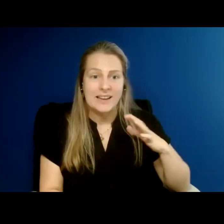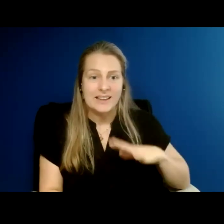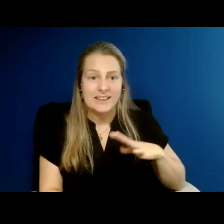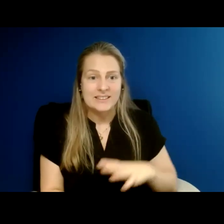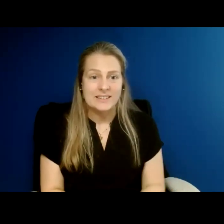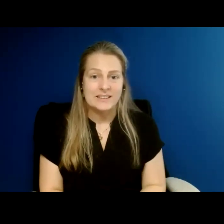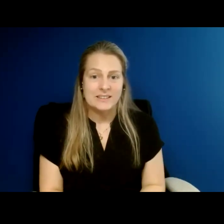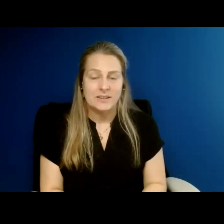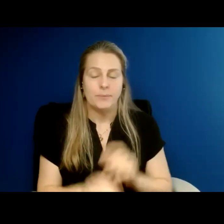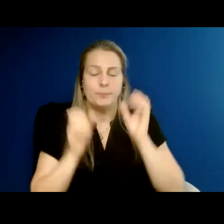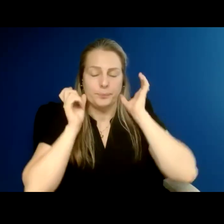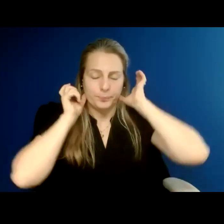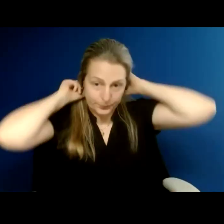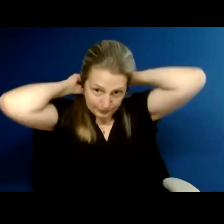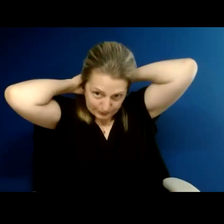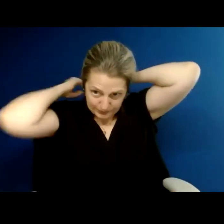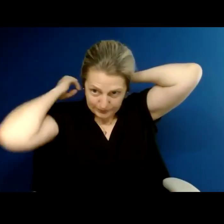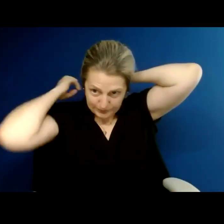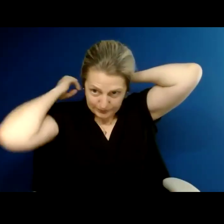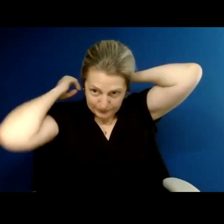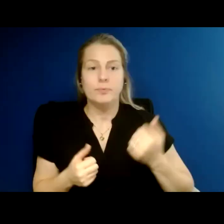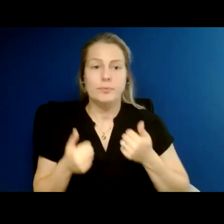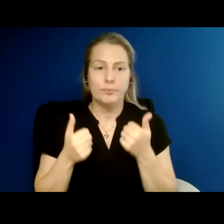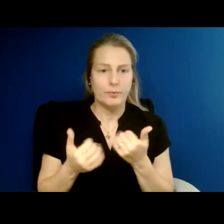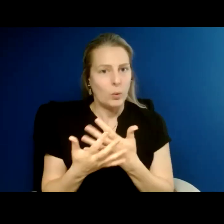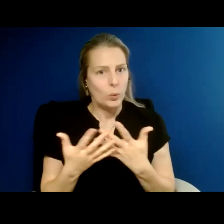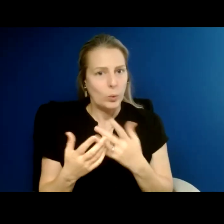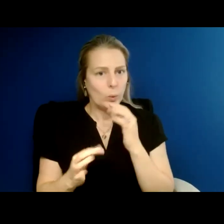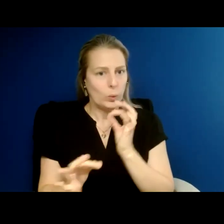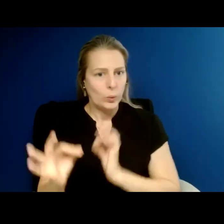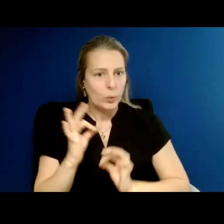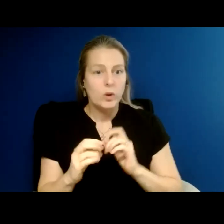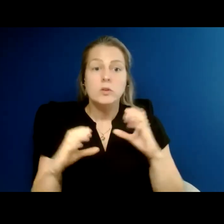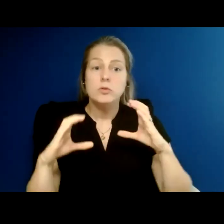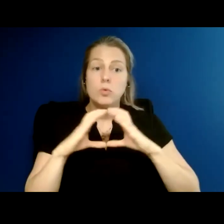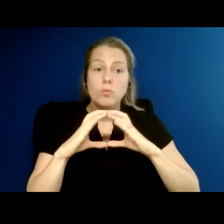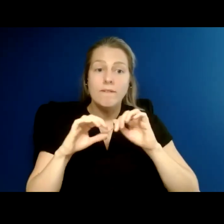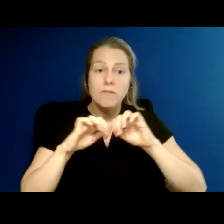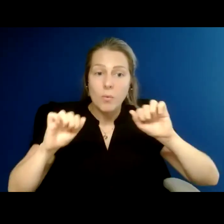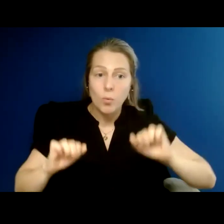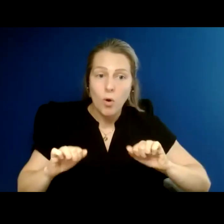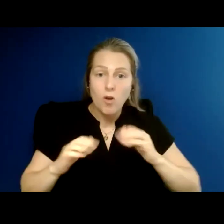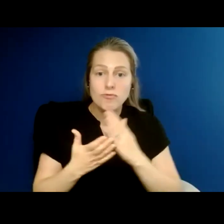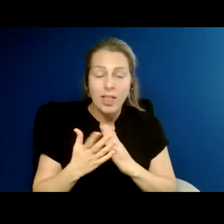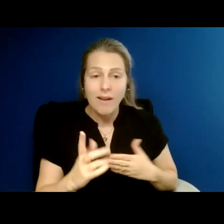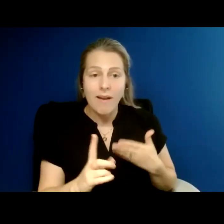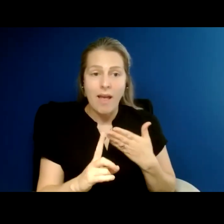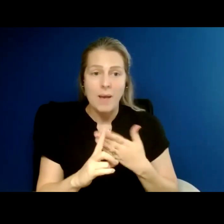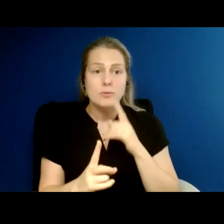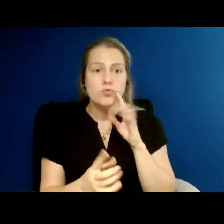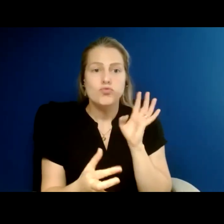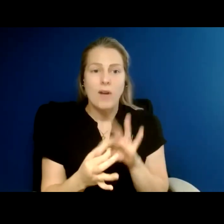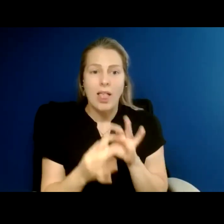So the donut framework is intended to be relevant to the whole world and relevant